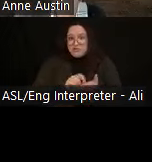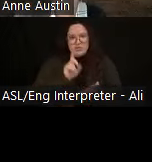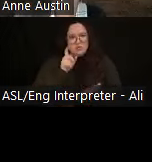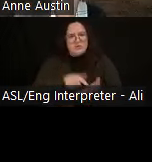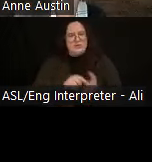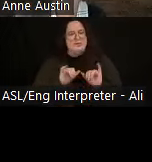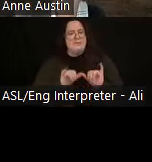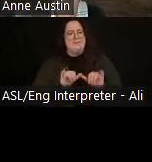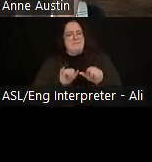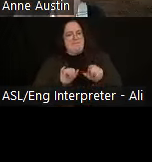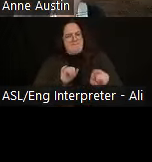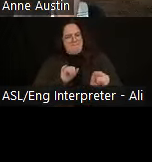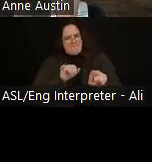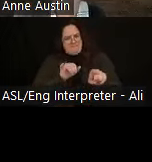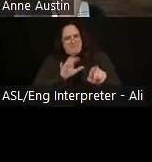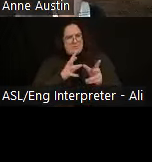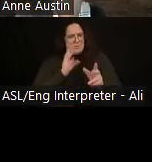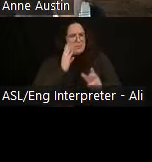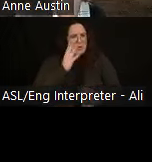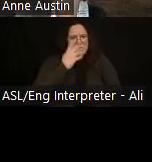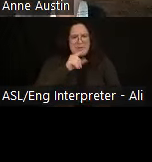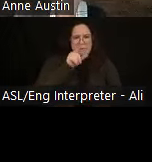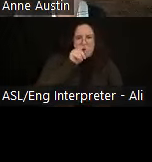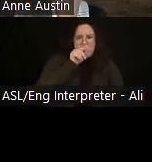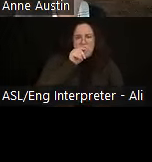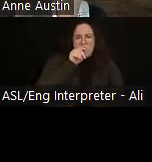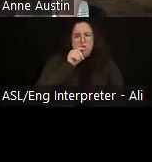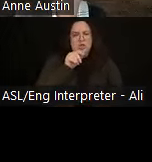had the same motifs, these bird motifs,